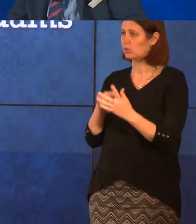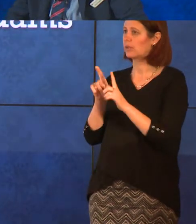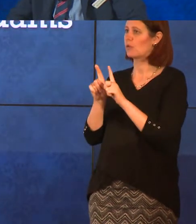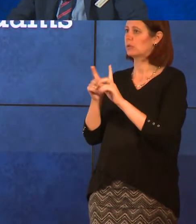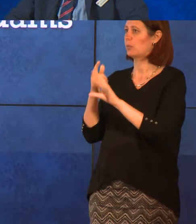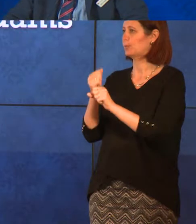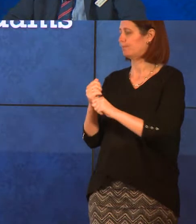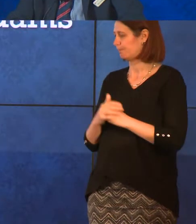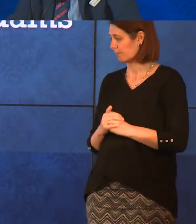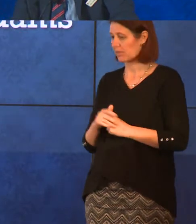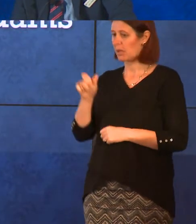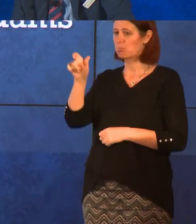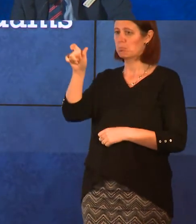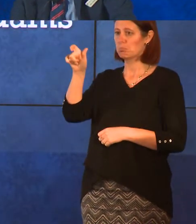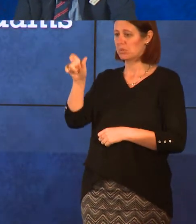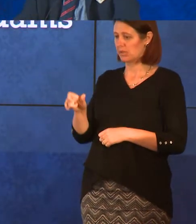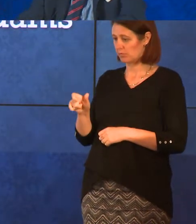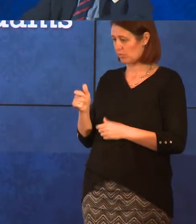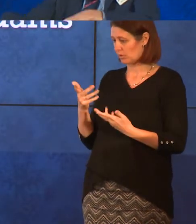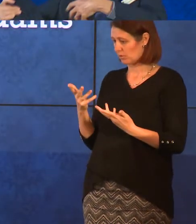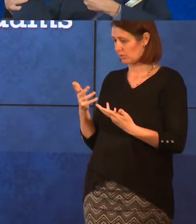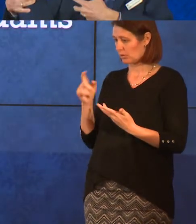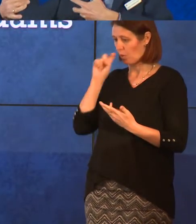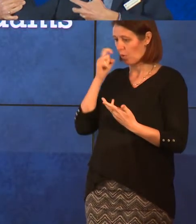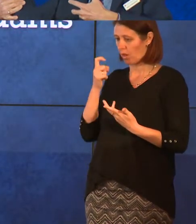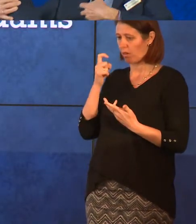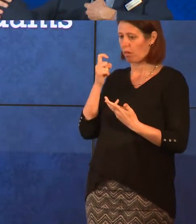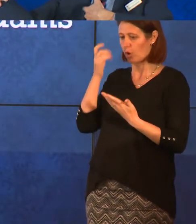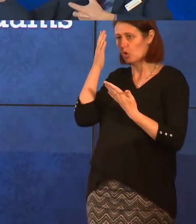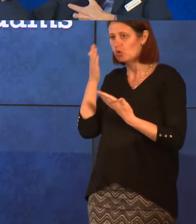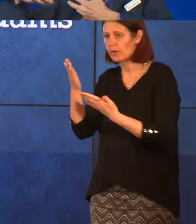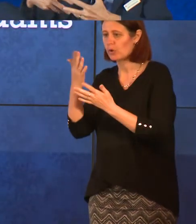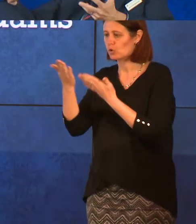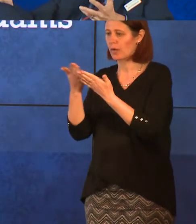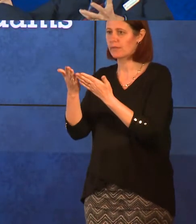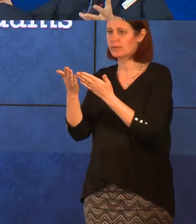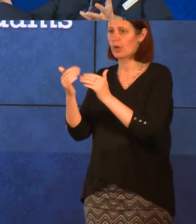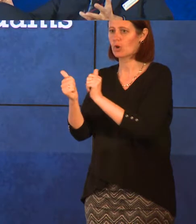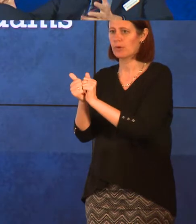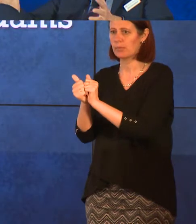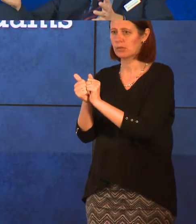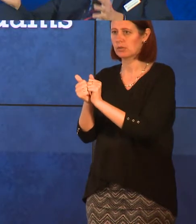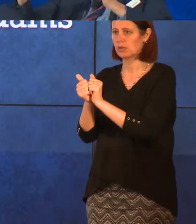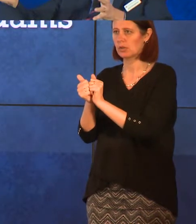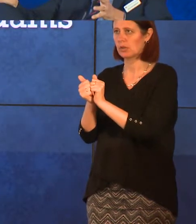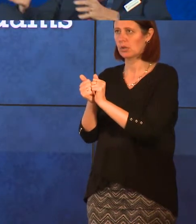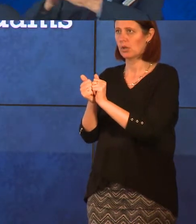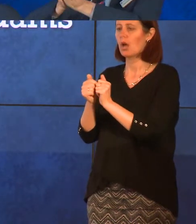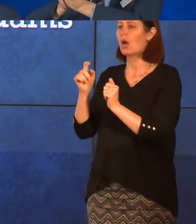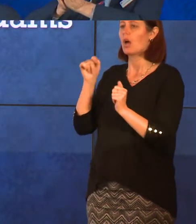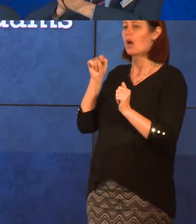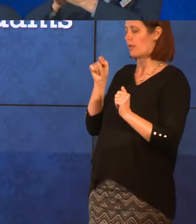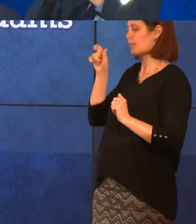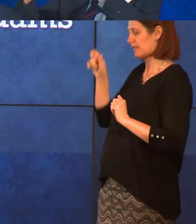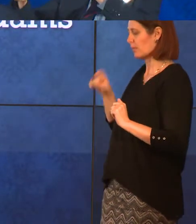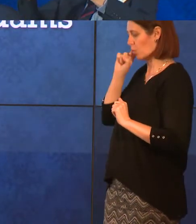that the participant will treat the service provider with respect. Now, we can't sign that on behalf of, it's just beyond our power to sign